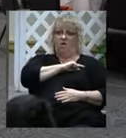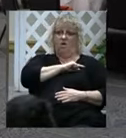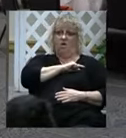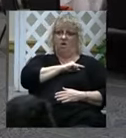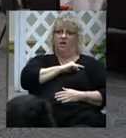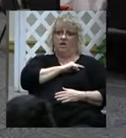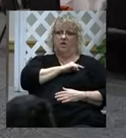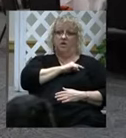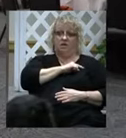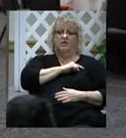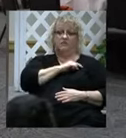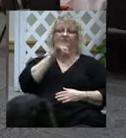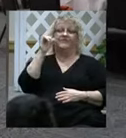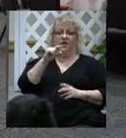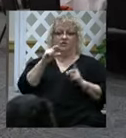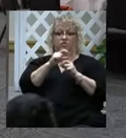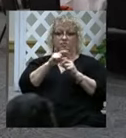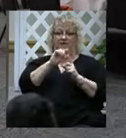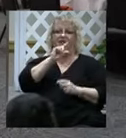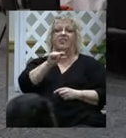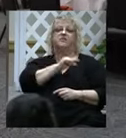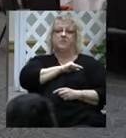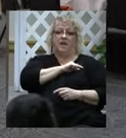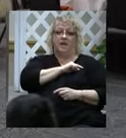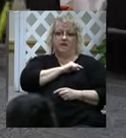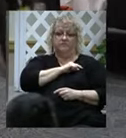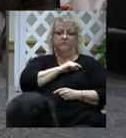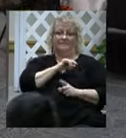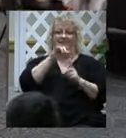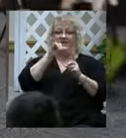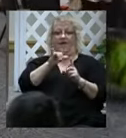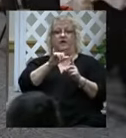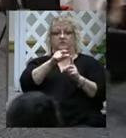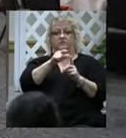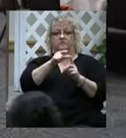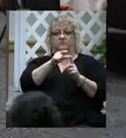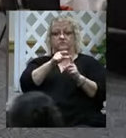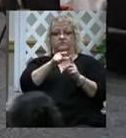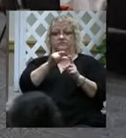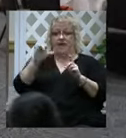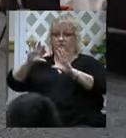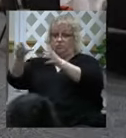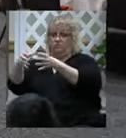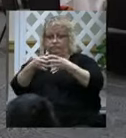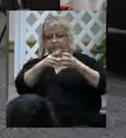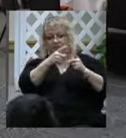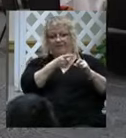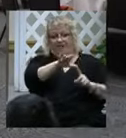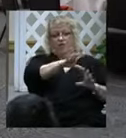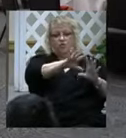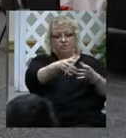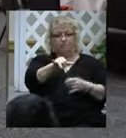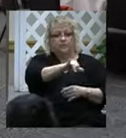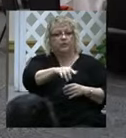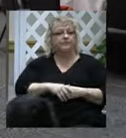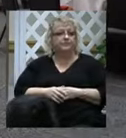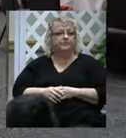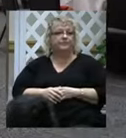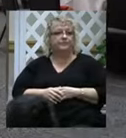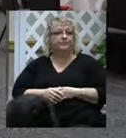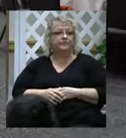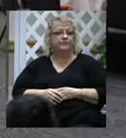service, and we use that term in our law, eligibility, then you need to take that population into account. Yeah? Okay.